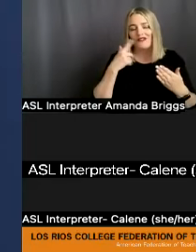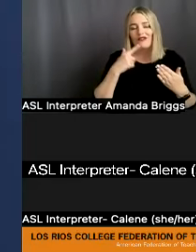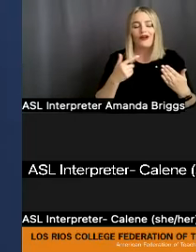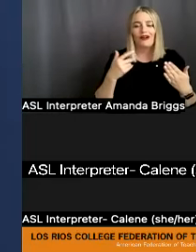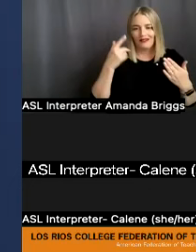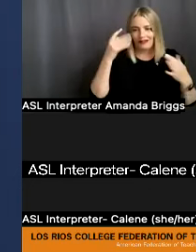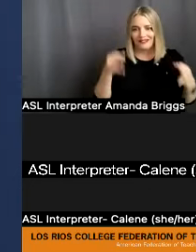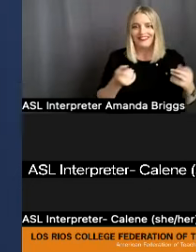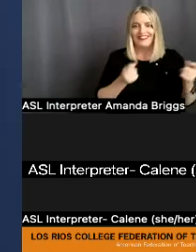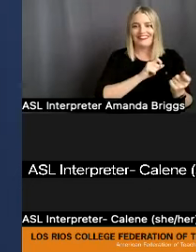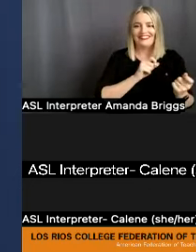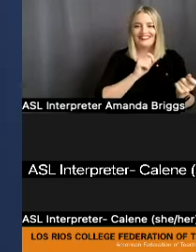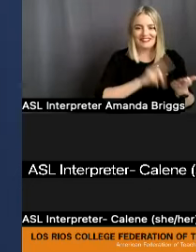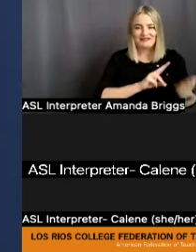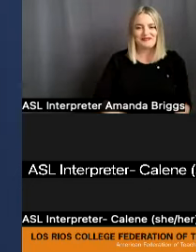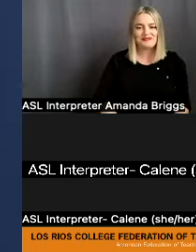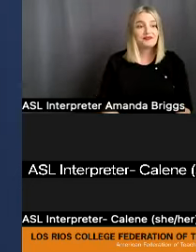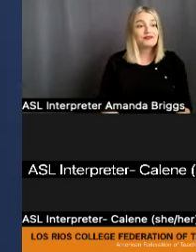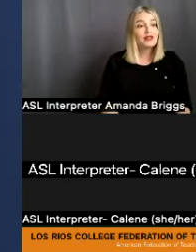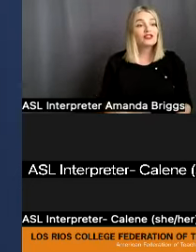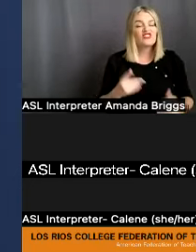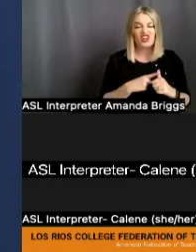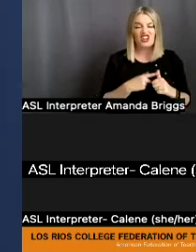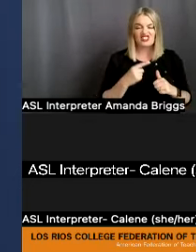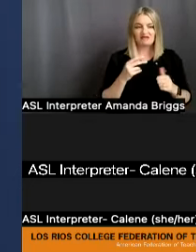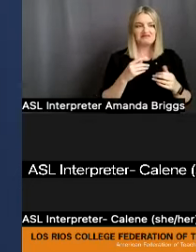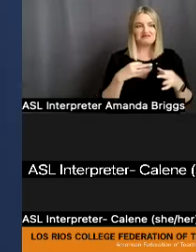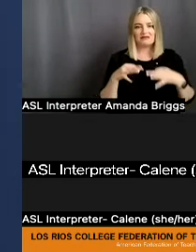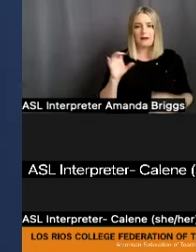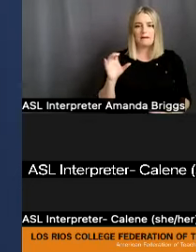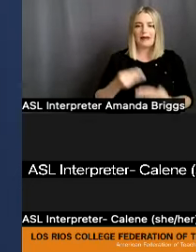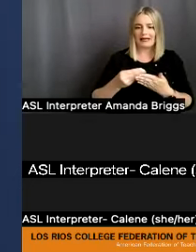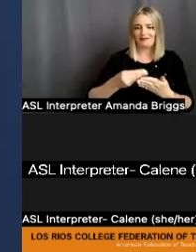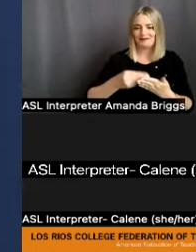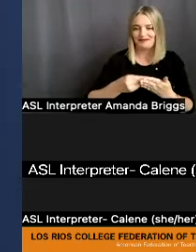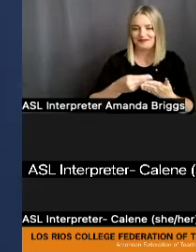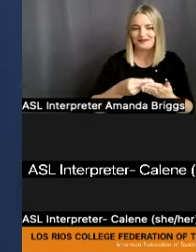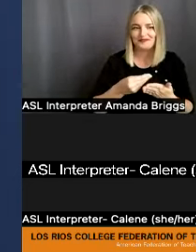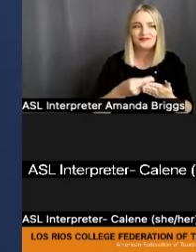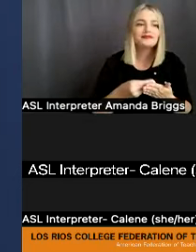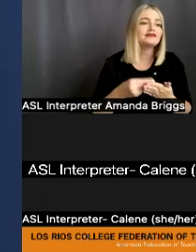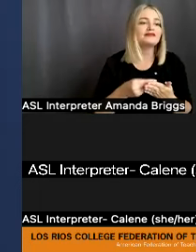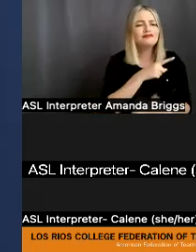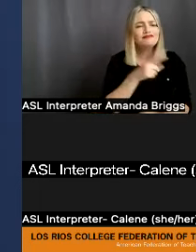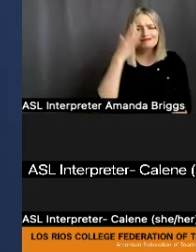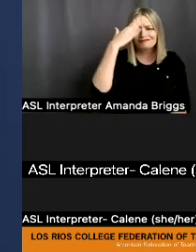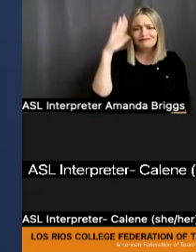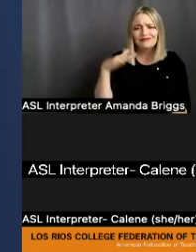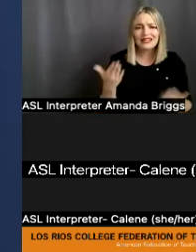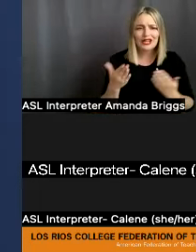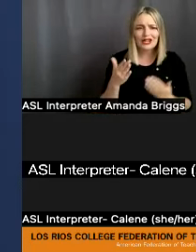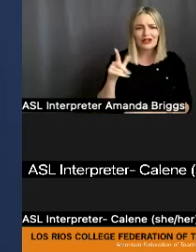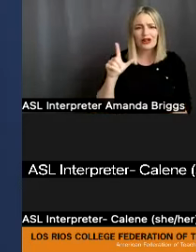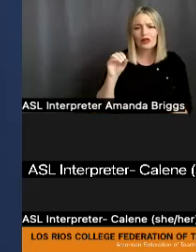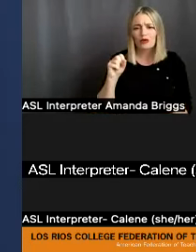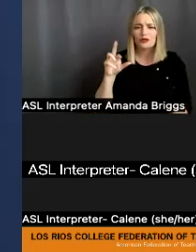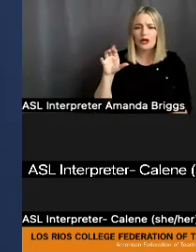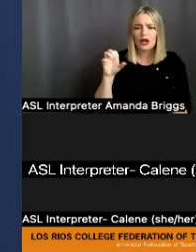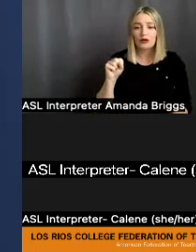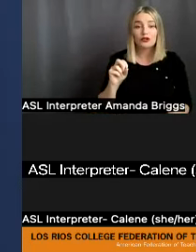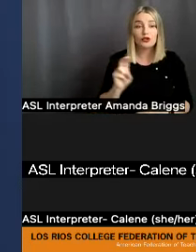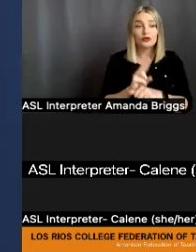So let me start with the money parts of our contract. As some of you may know, here in Los Rios, we use what's called a bucket